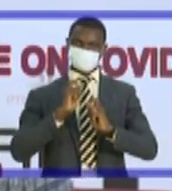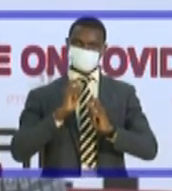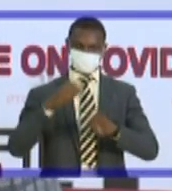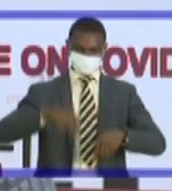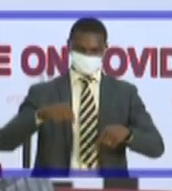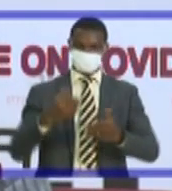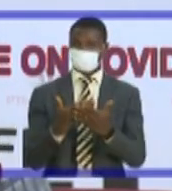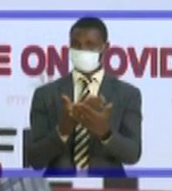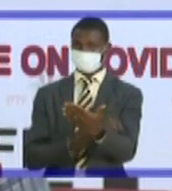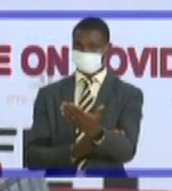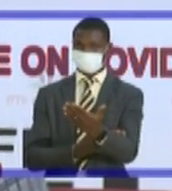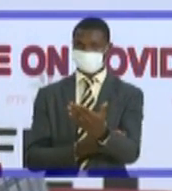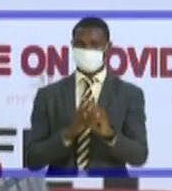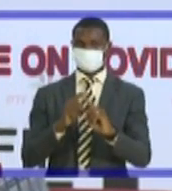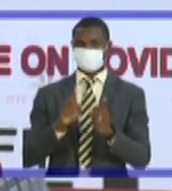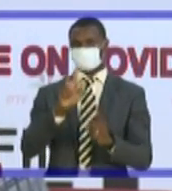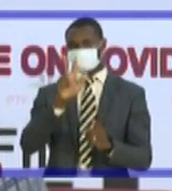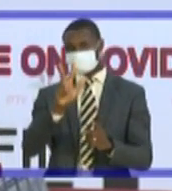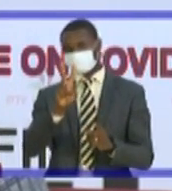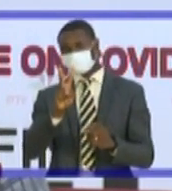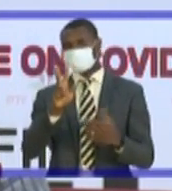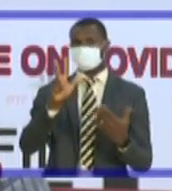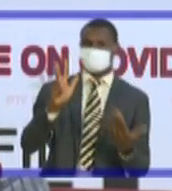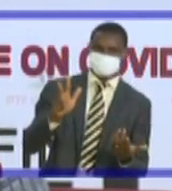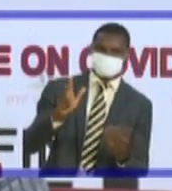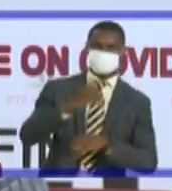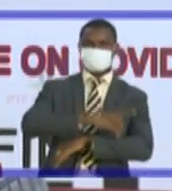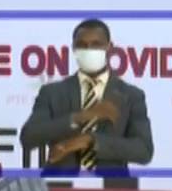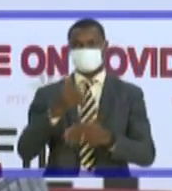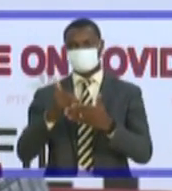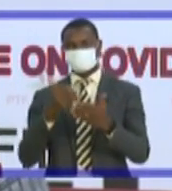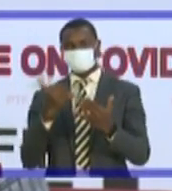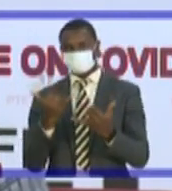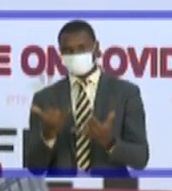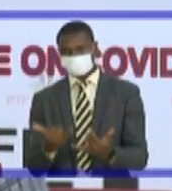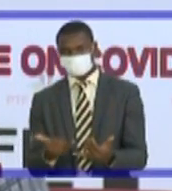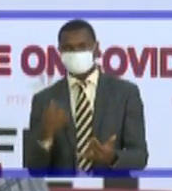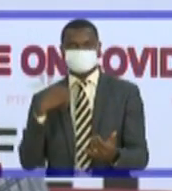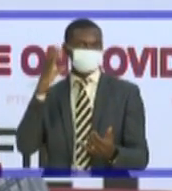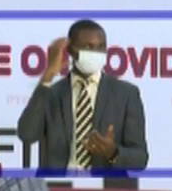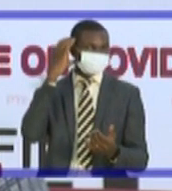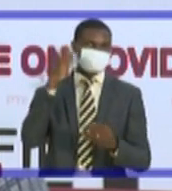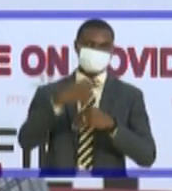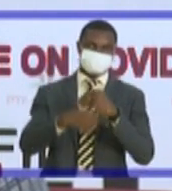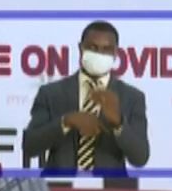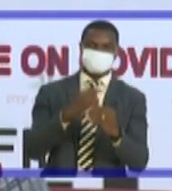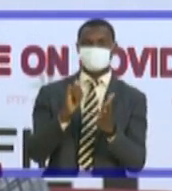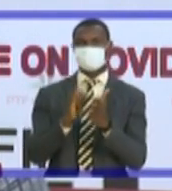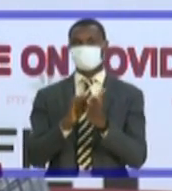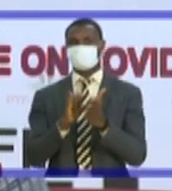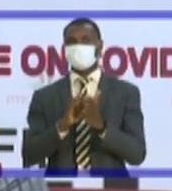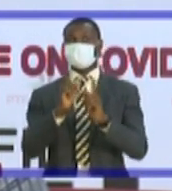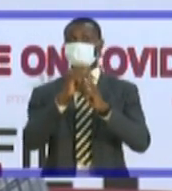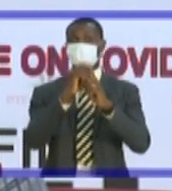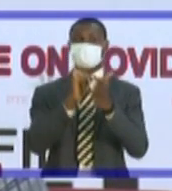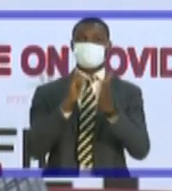But 2 or 3 days back, we've seen news flying around that all the rice that we took to the